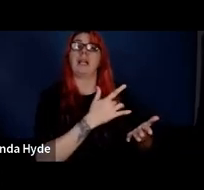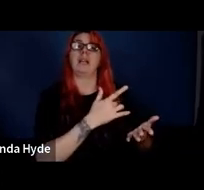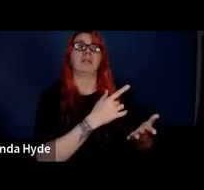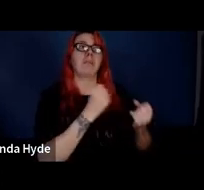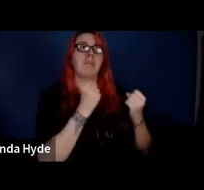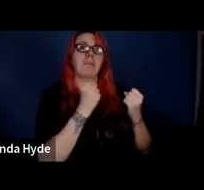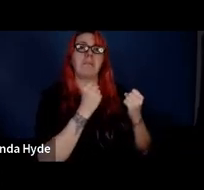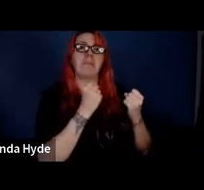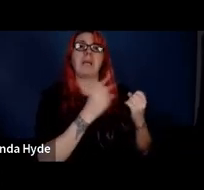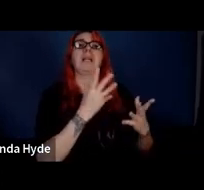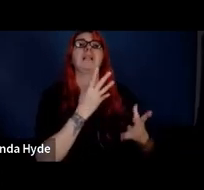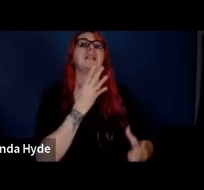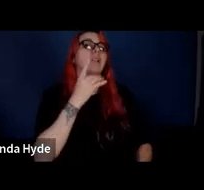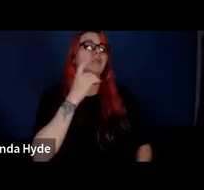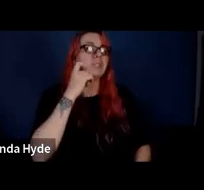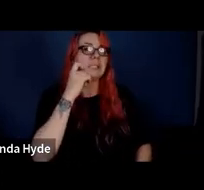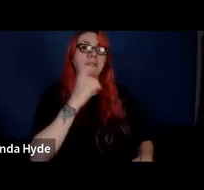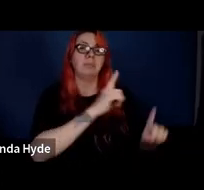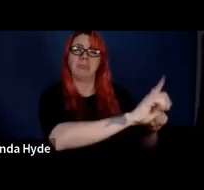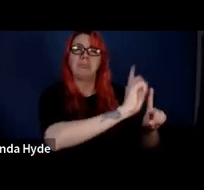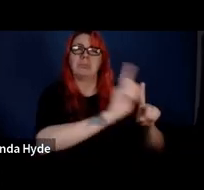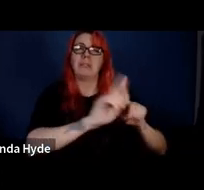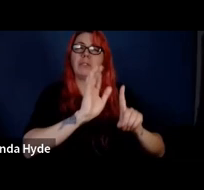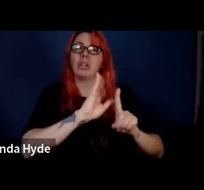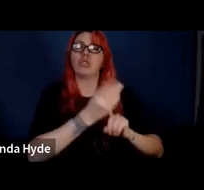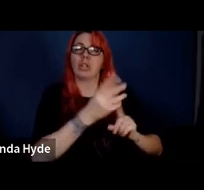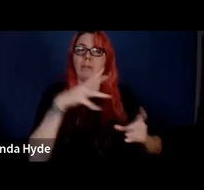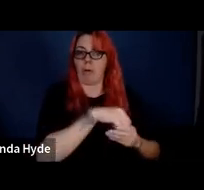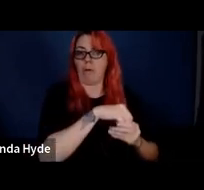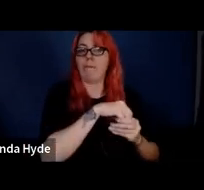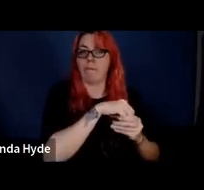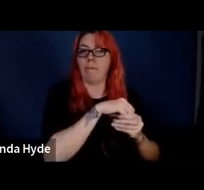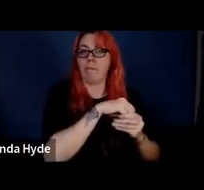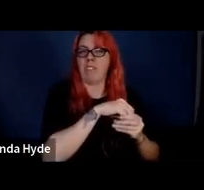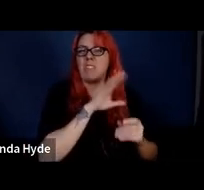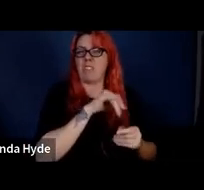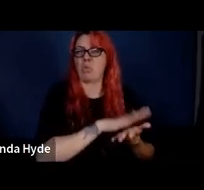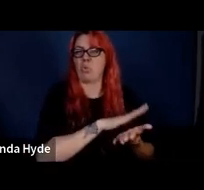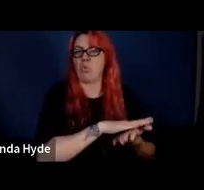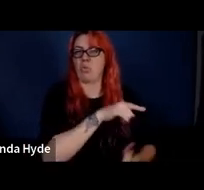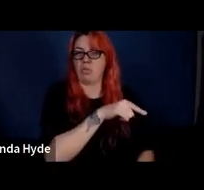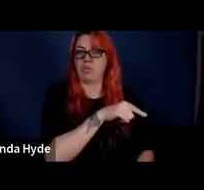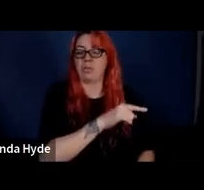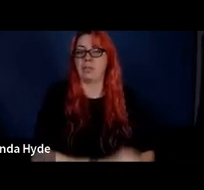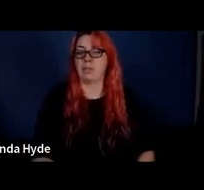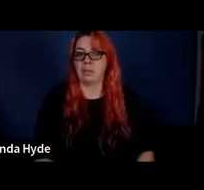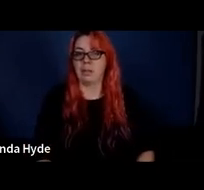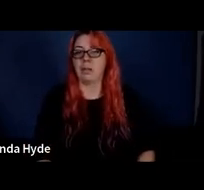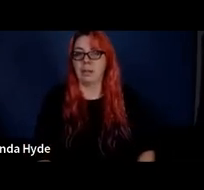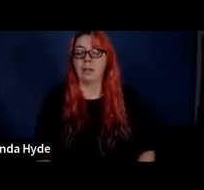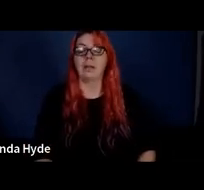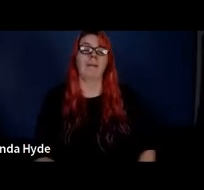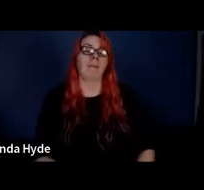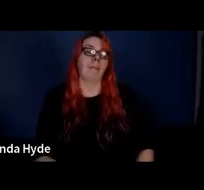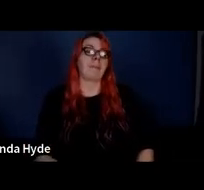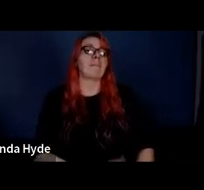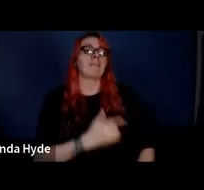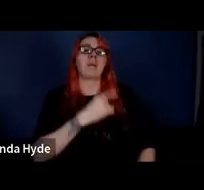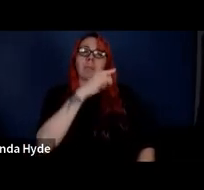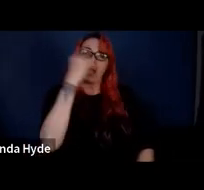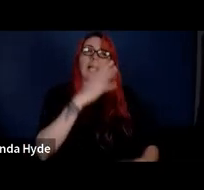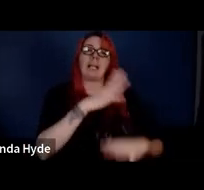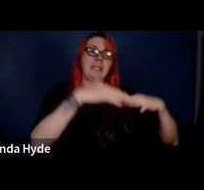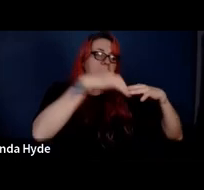identify multiracially. Certainly, have Métis folks, but you also have a high percentage of folks who also identify as Black and Indigenous.